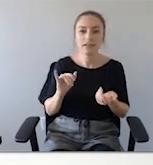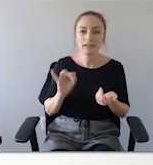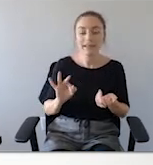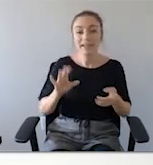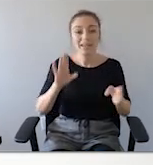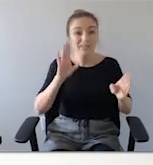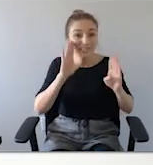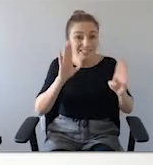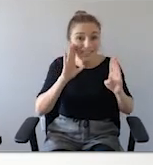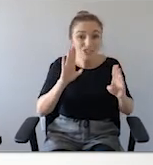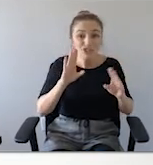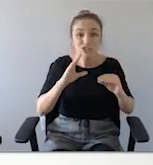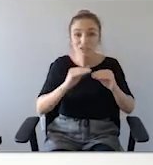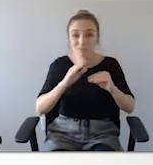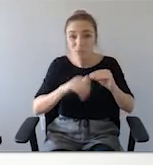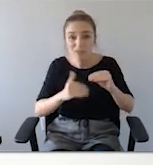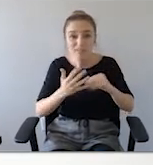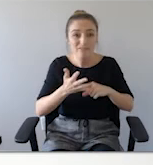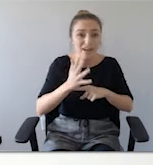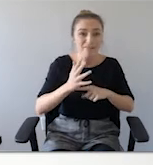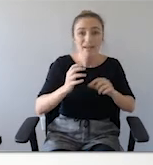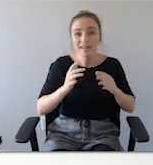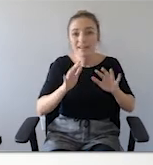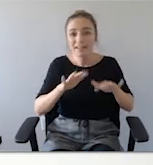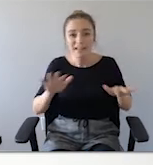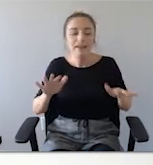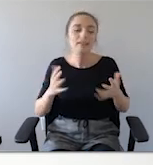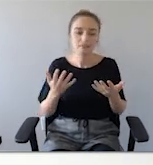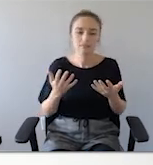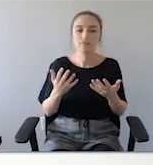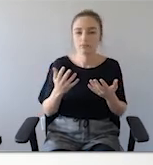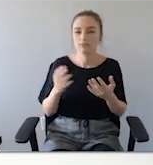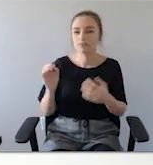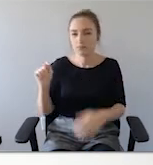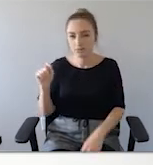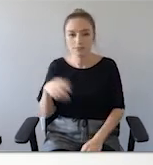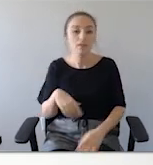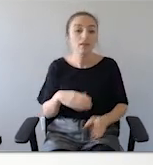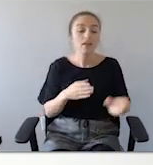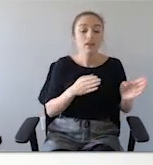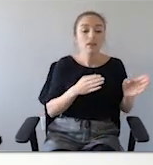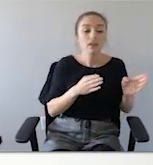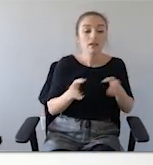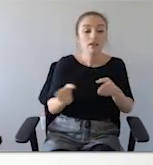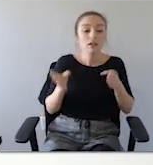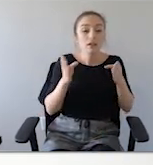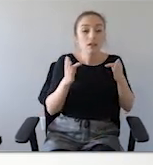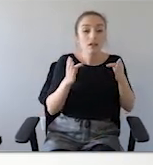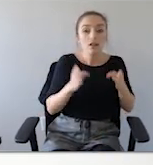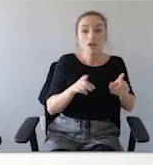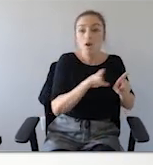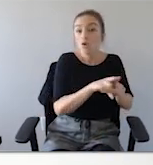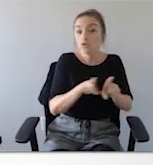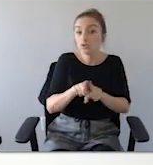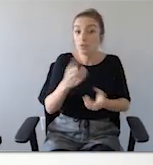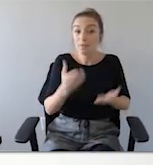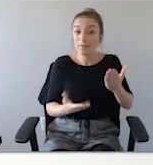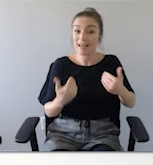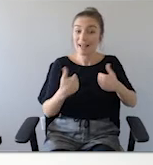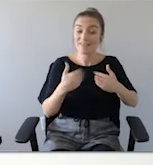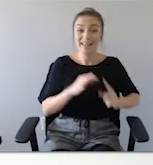That's like a big red flag that we're going to be talking about a special program. that they might have to offer